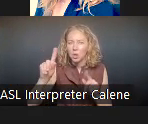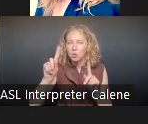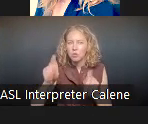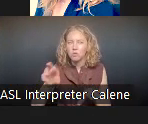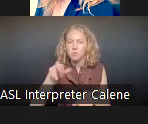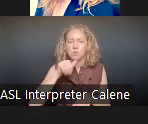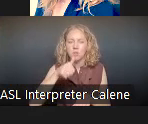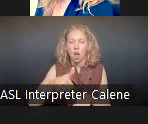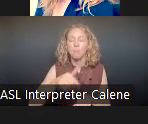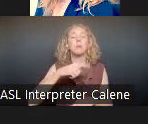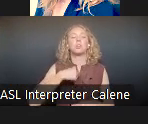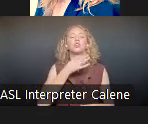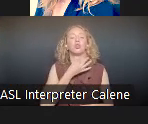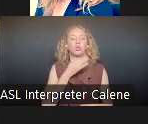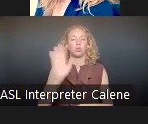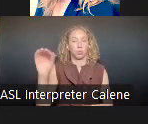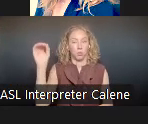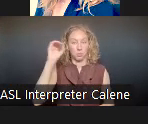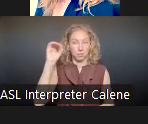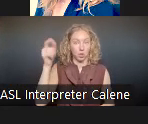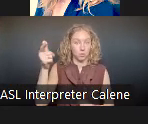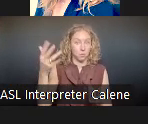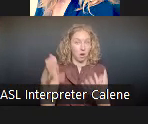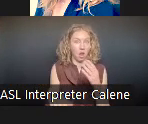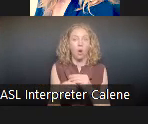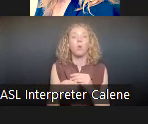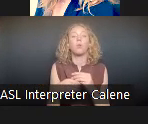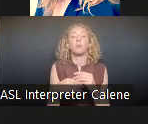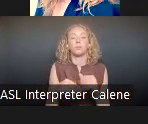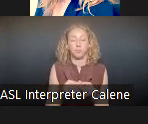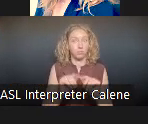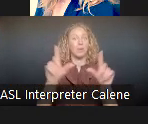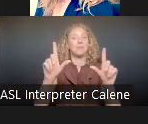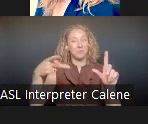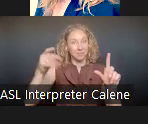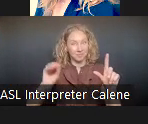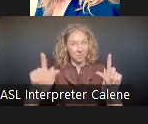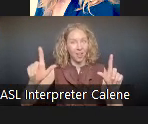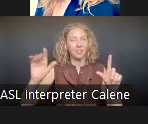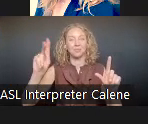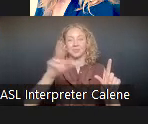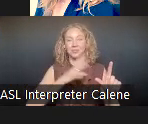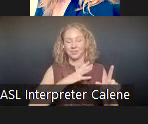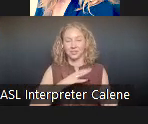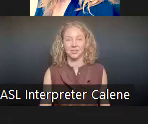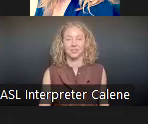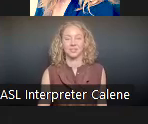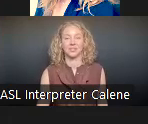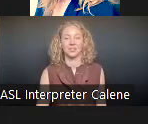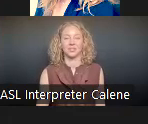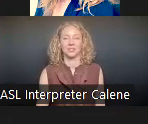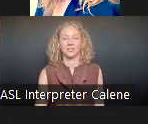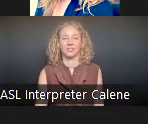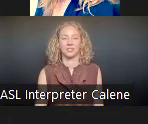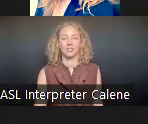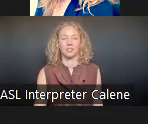basically, in your opinion, if you want to put your answer in the chat, oh, this is a question. So if you can go